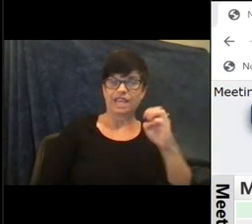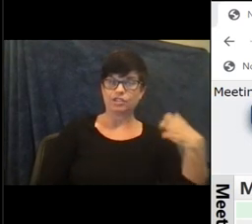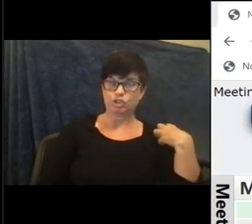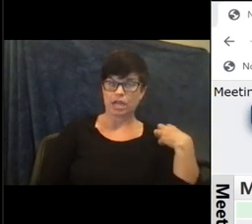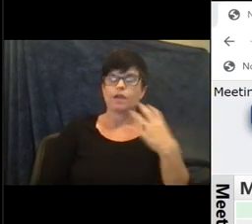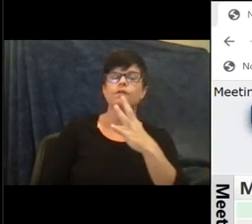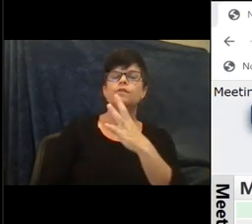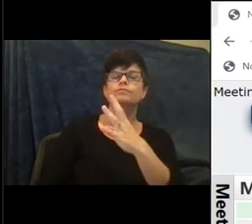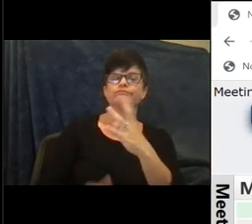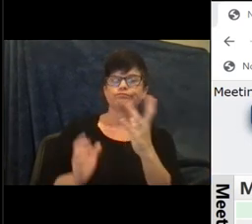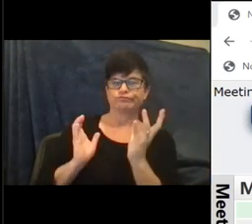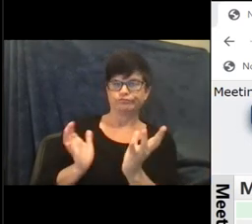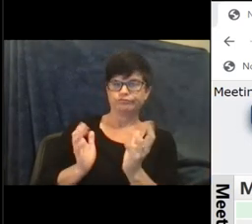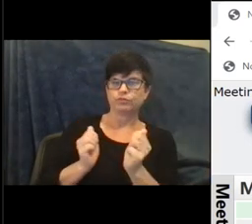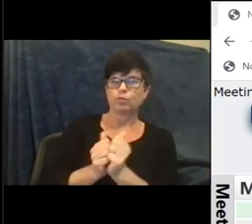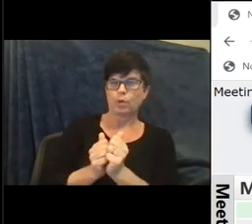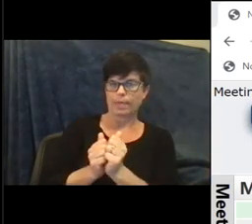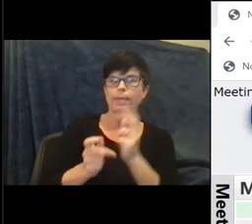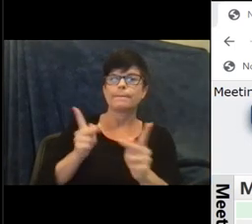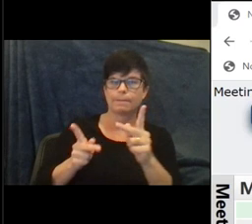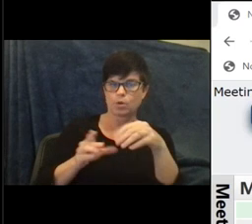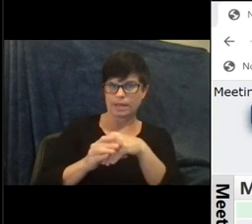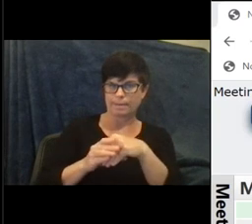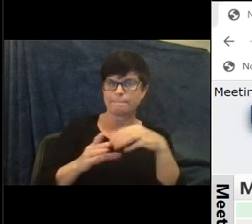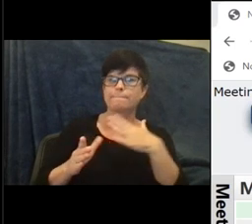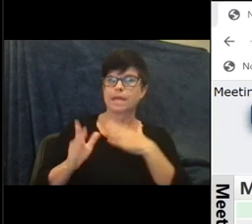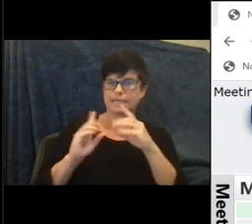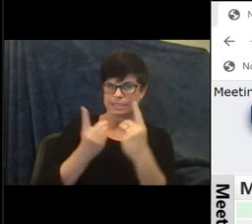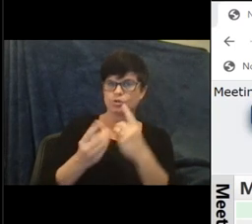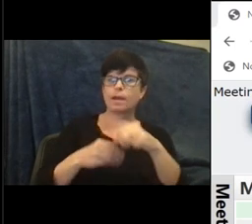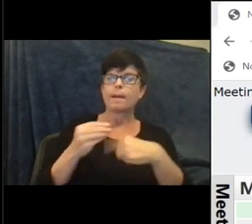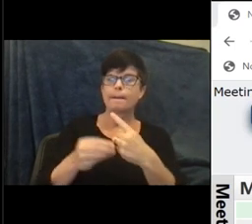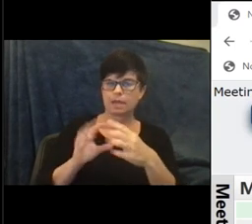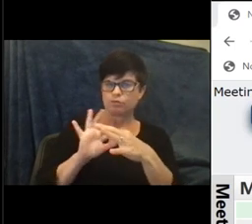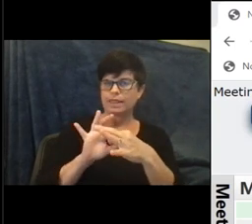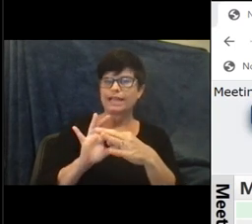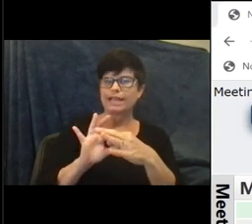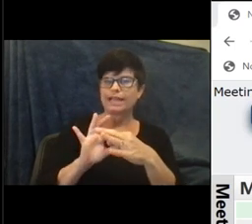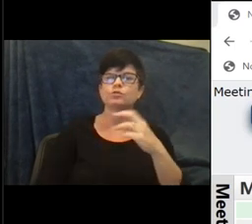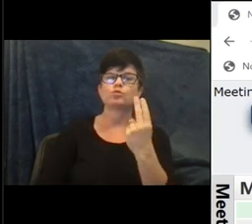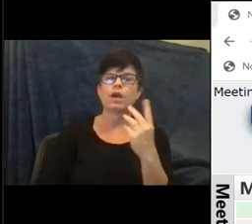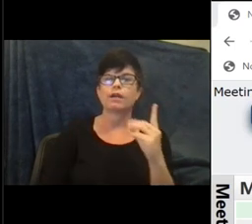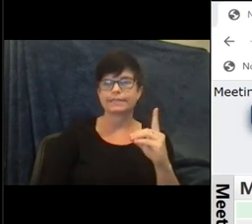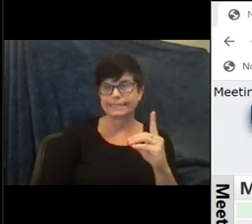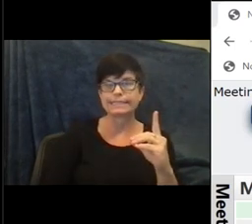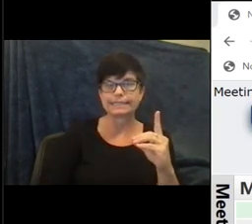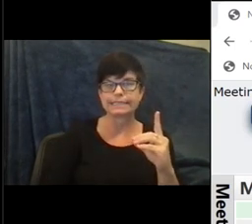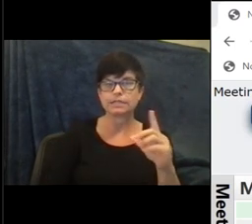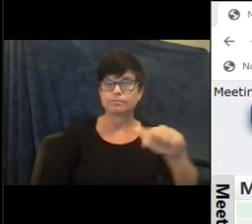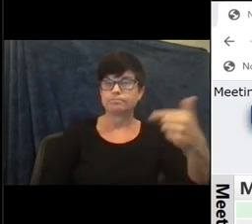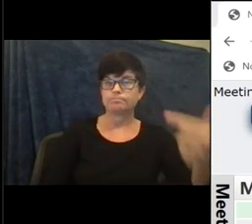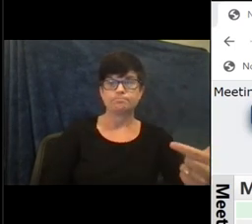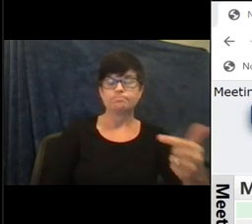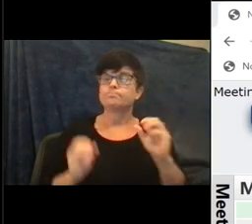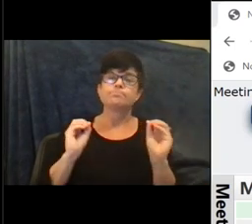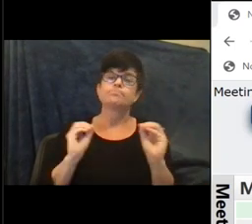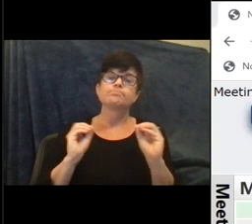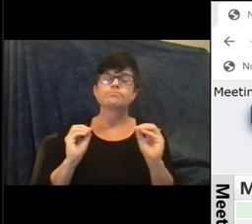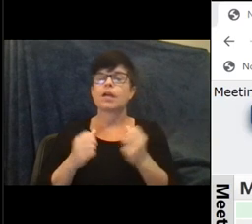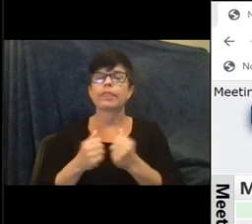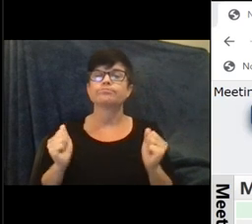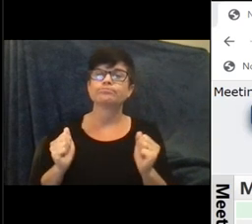in regards to 12D. And that is it for that item. I have no disclosures for this meeting.